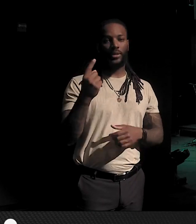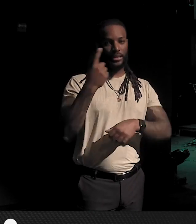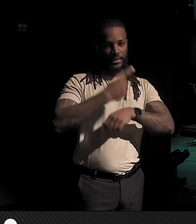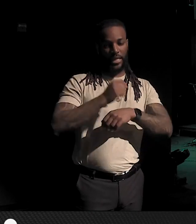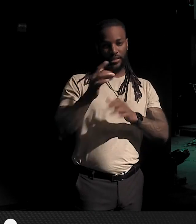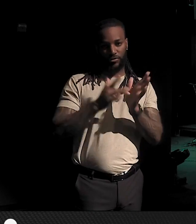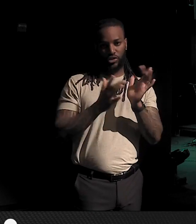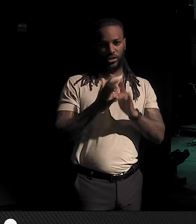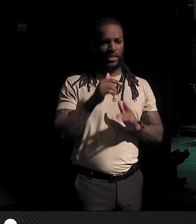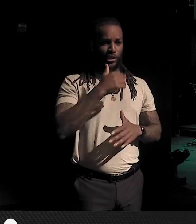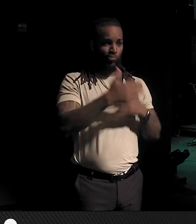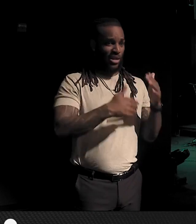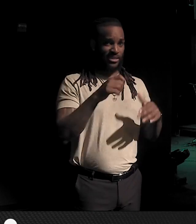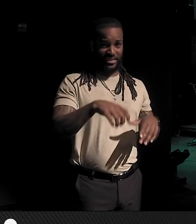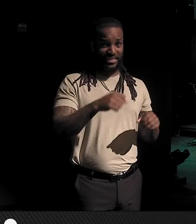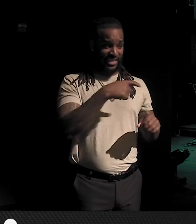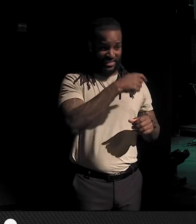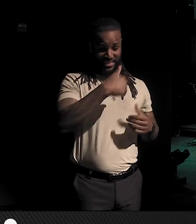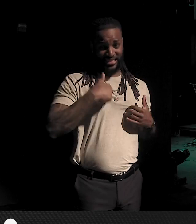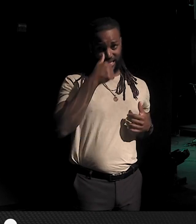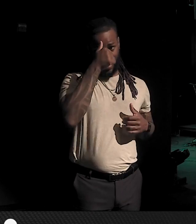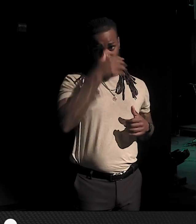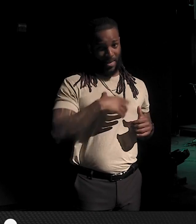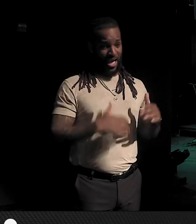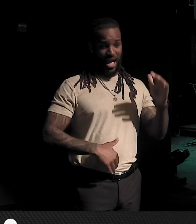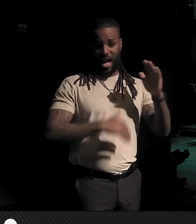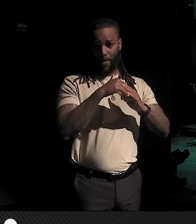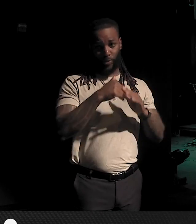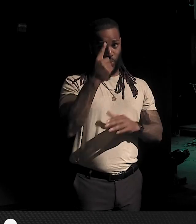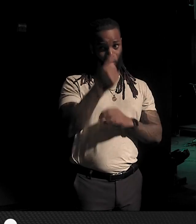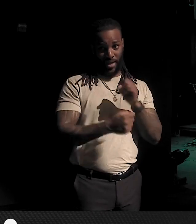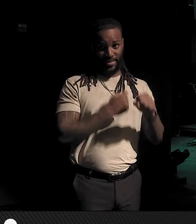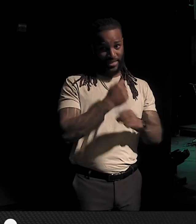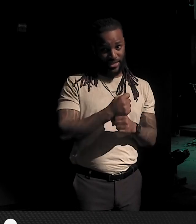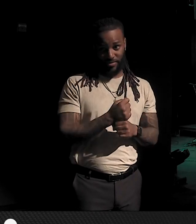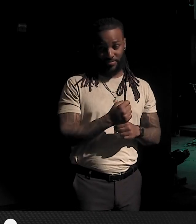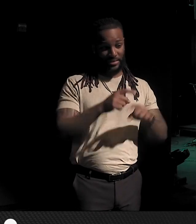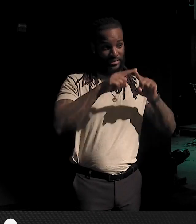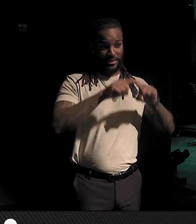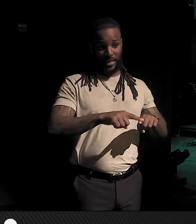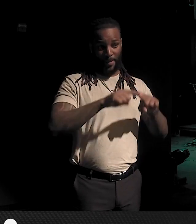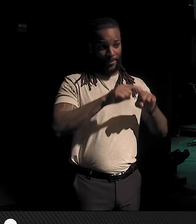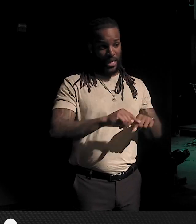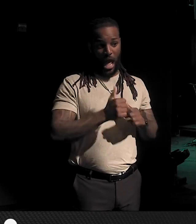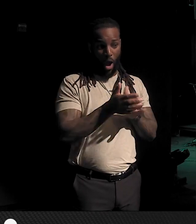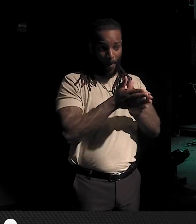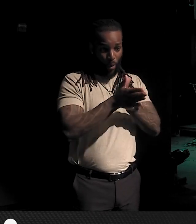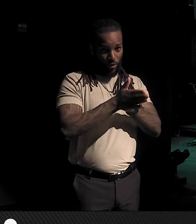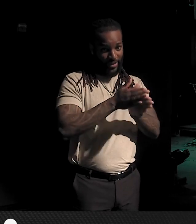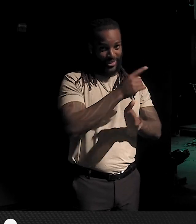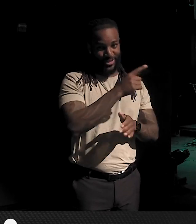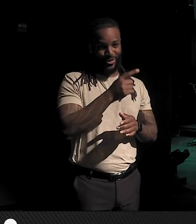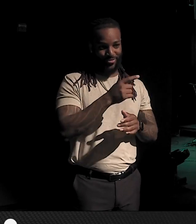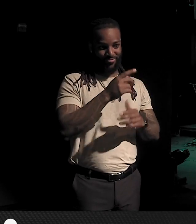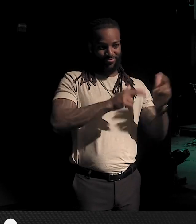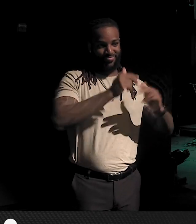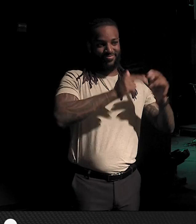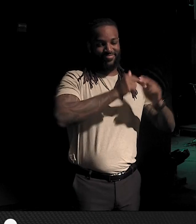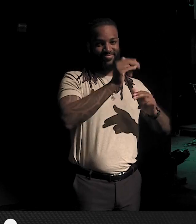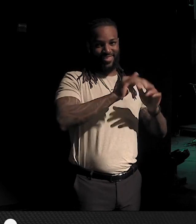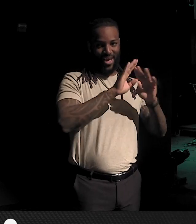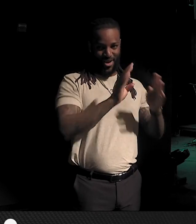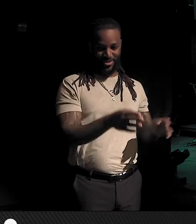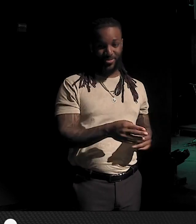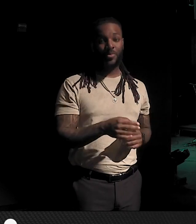Jesus, this process could take this young man up to a whole year. Like, depends on how motivated he is to finish that room, right? And so